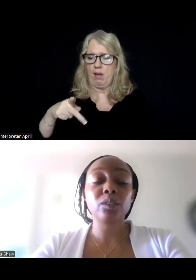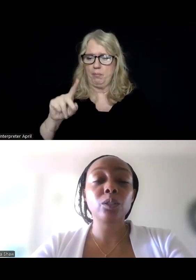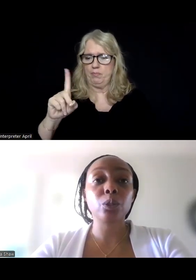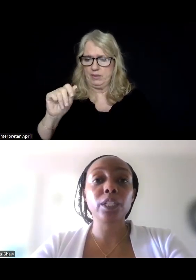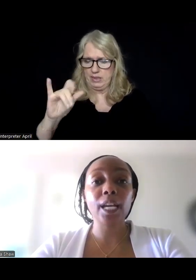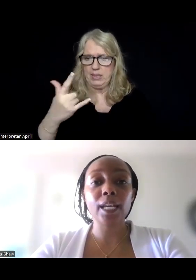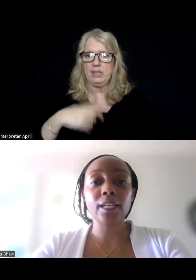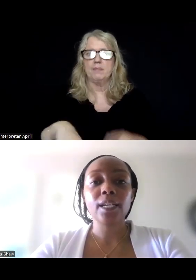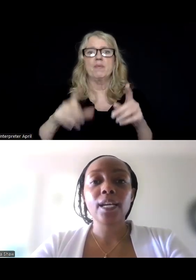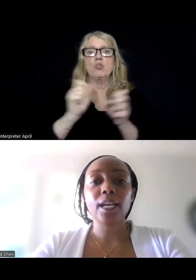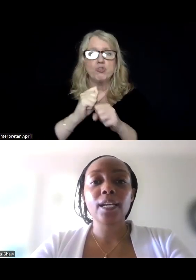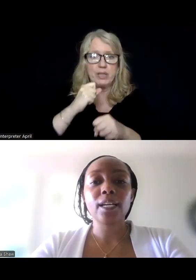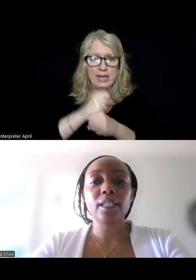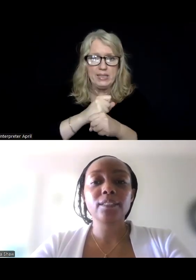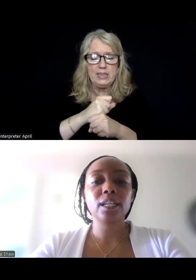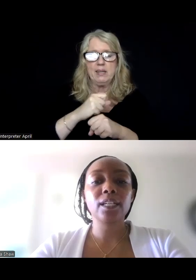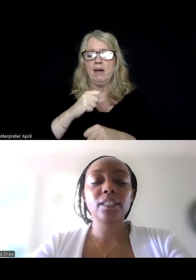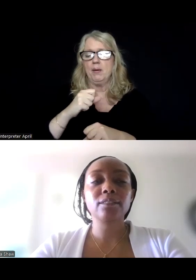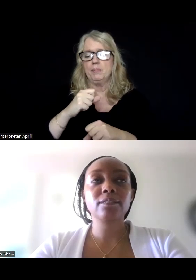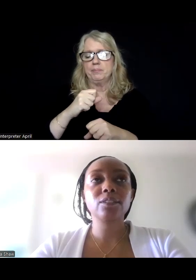and also creating a